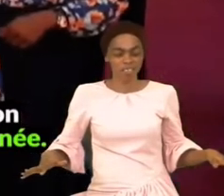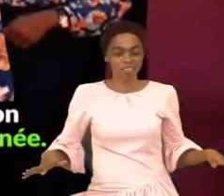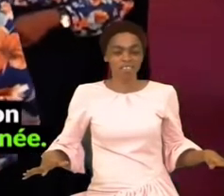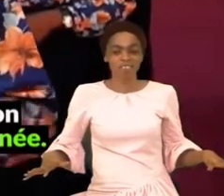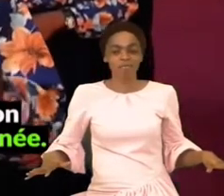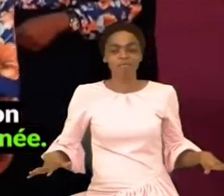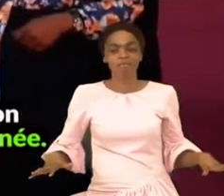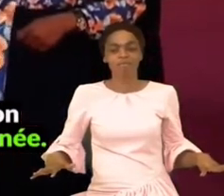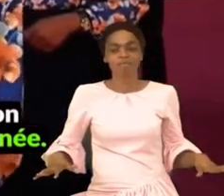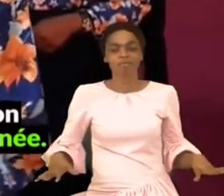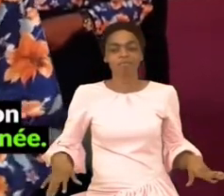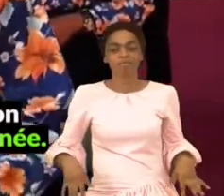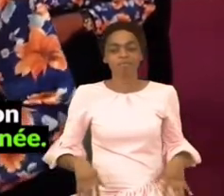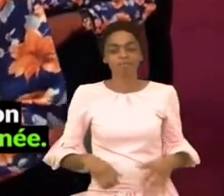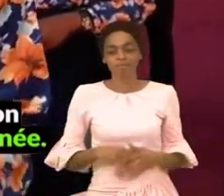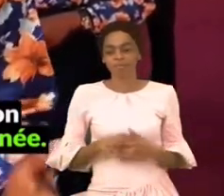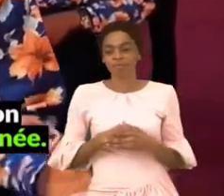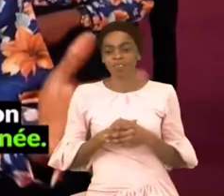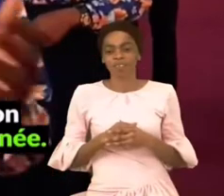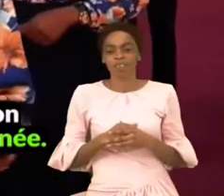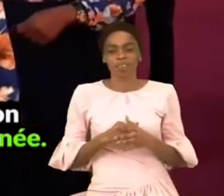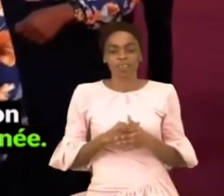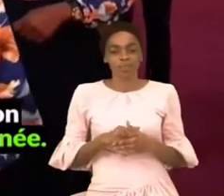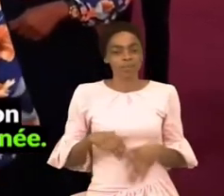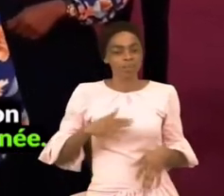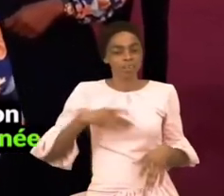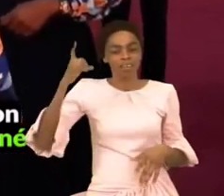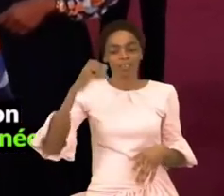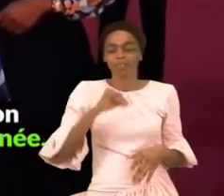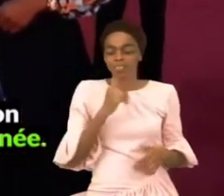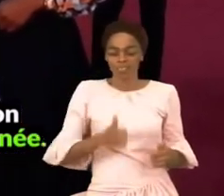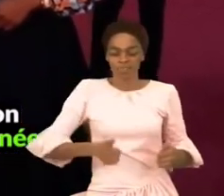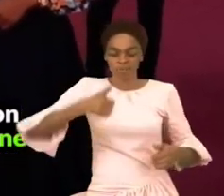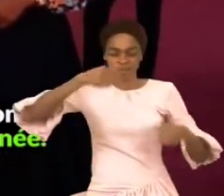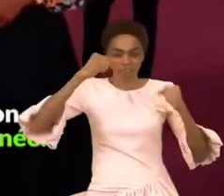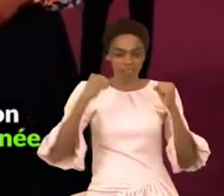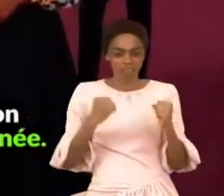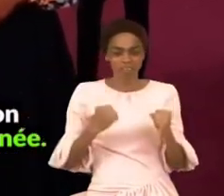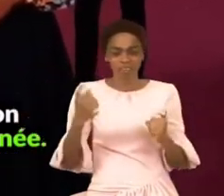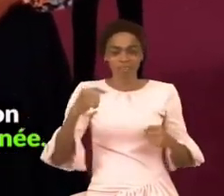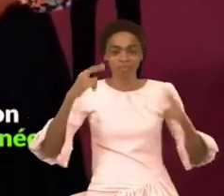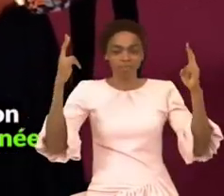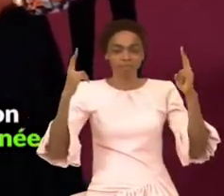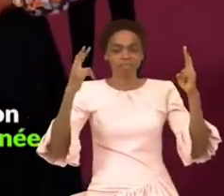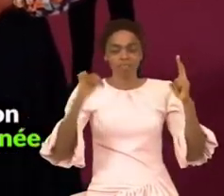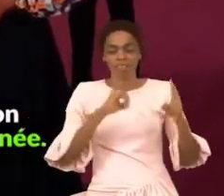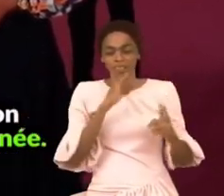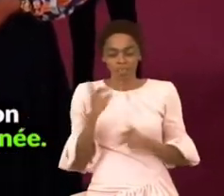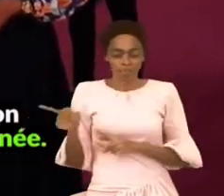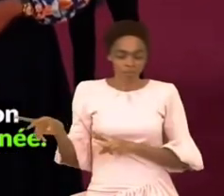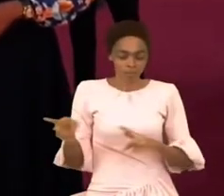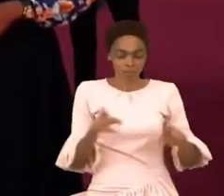My God is stronger, the victory's already won.